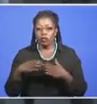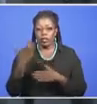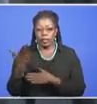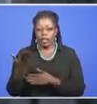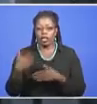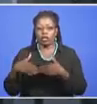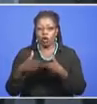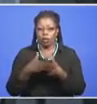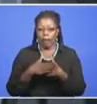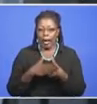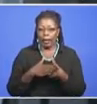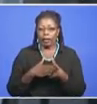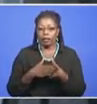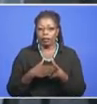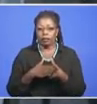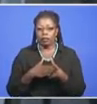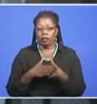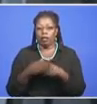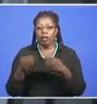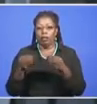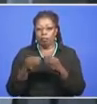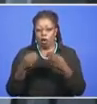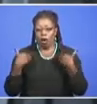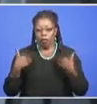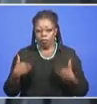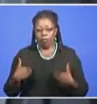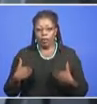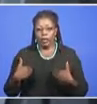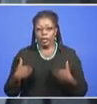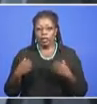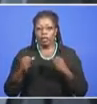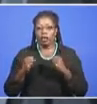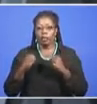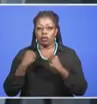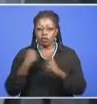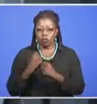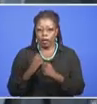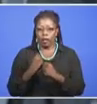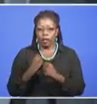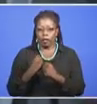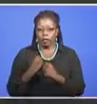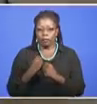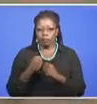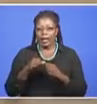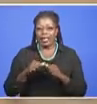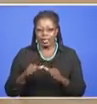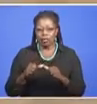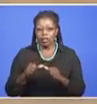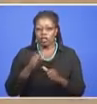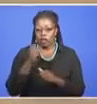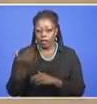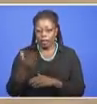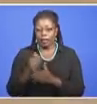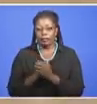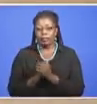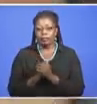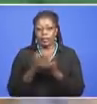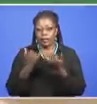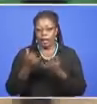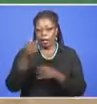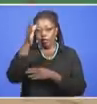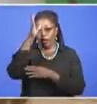go back to the drawing board, build up some more upper body, and get more consistent because my consistency is not there at all. The men's